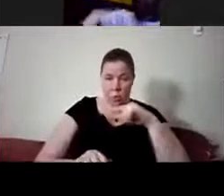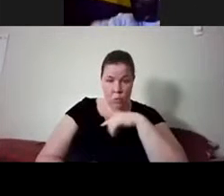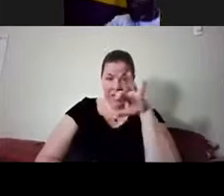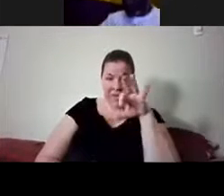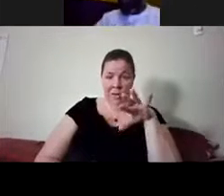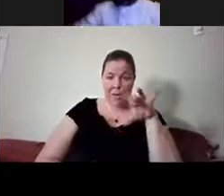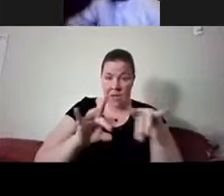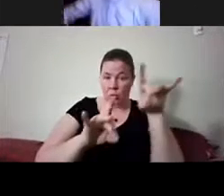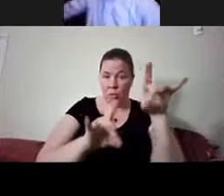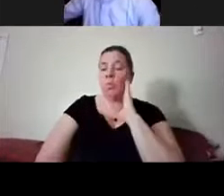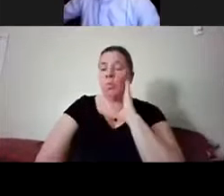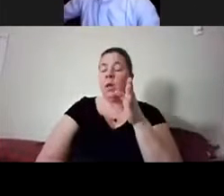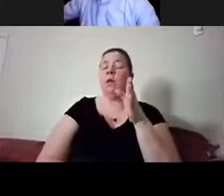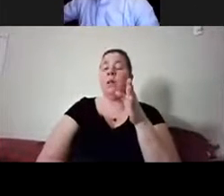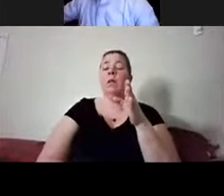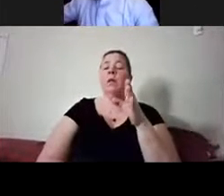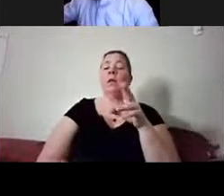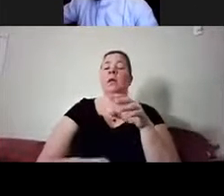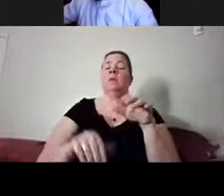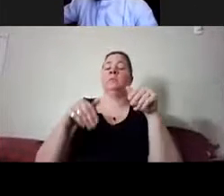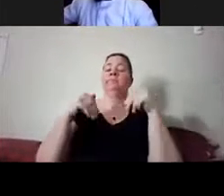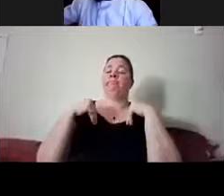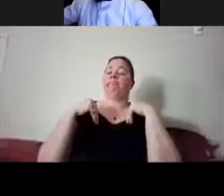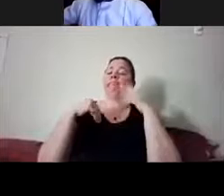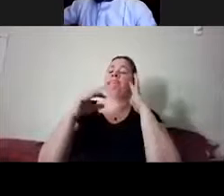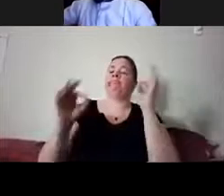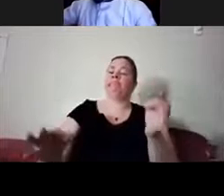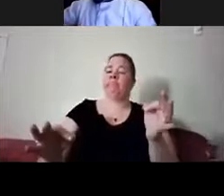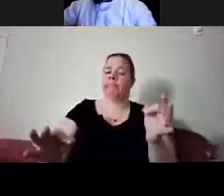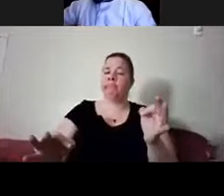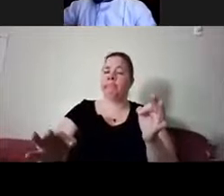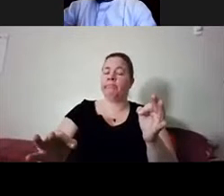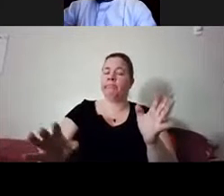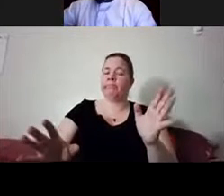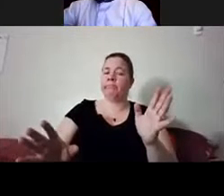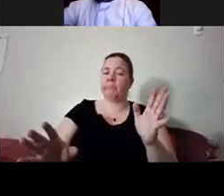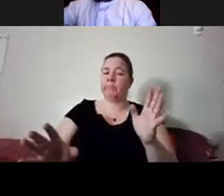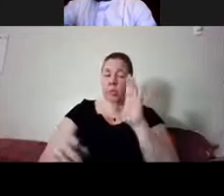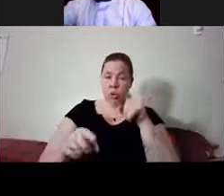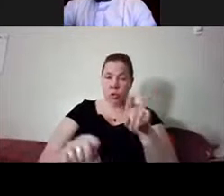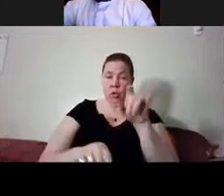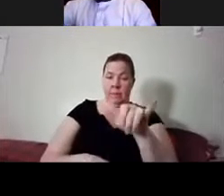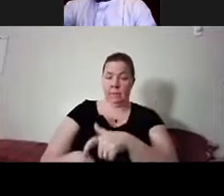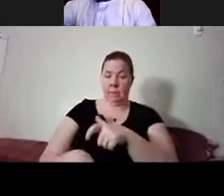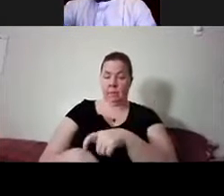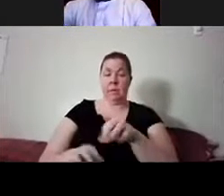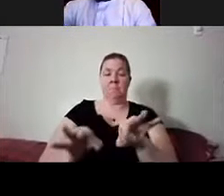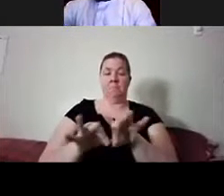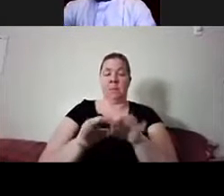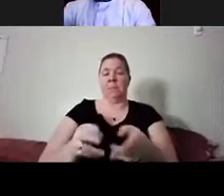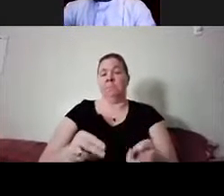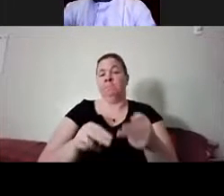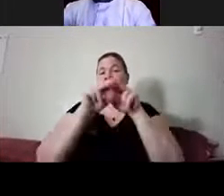founders, okay, then we're going to sit back and decide. And by the way, during that time, the price will go up, number